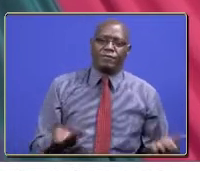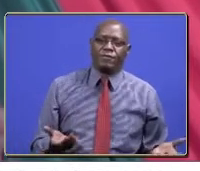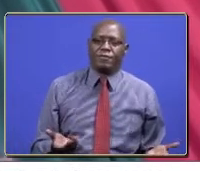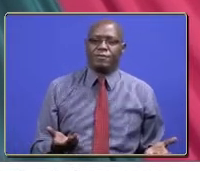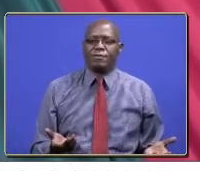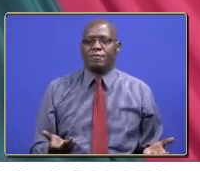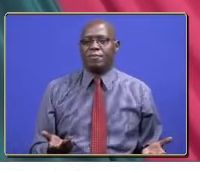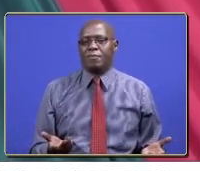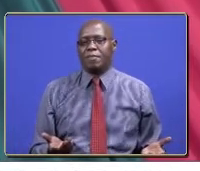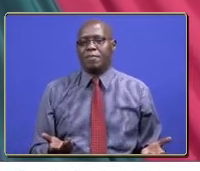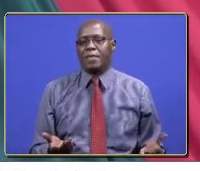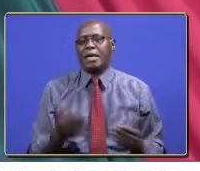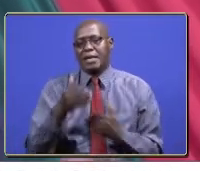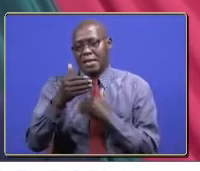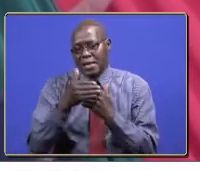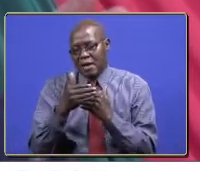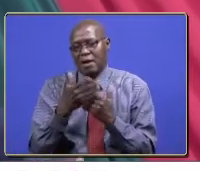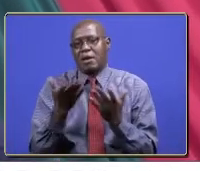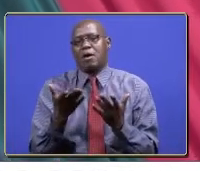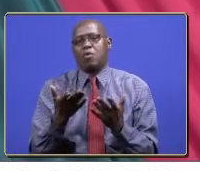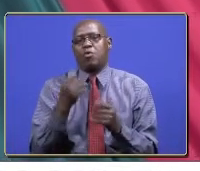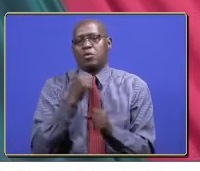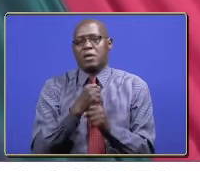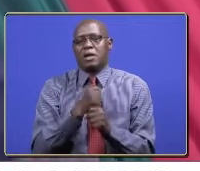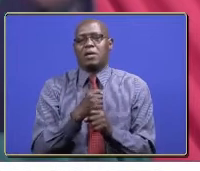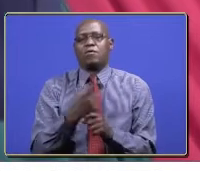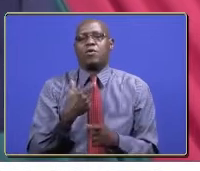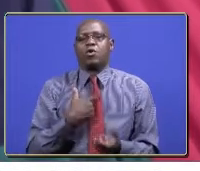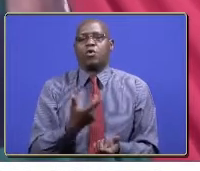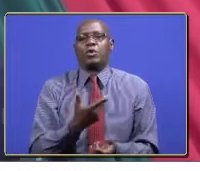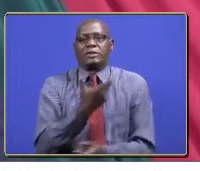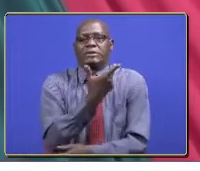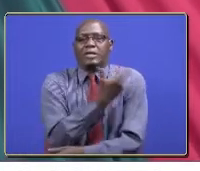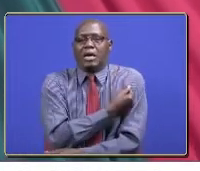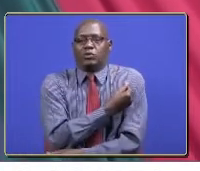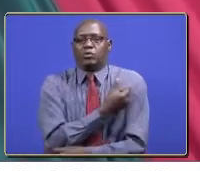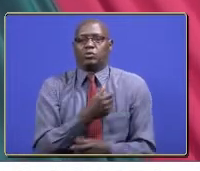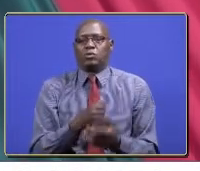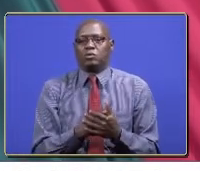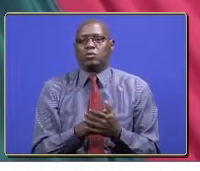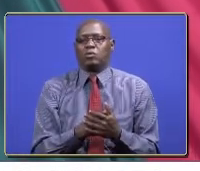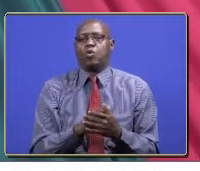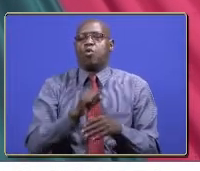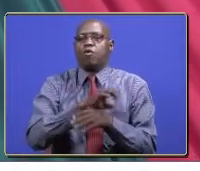Hivi karibuni, wakati tumeanza sasa mambo ya chanjo, kwanza tuanze COVID-19 fighting, tulienda kwa nani?